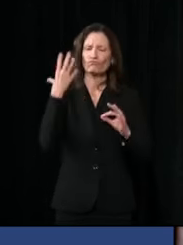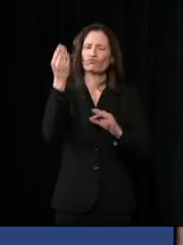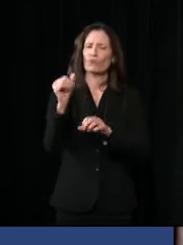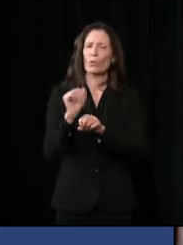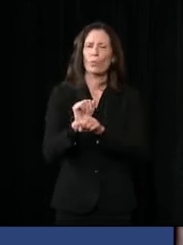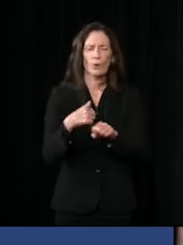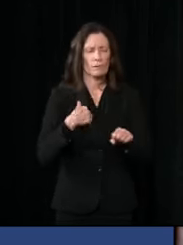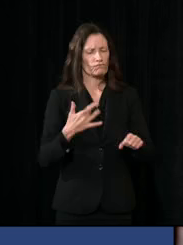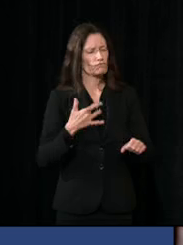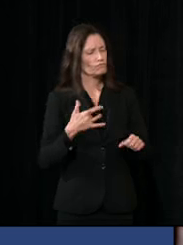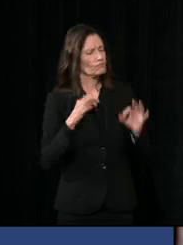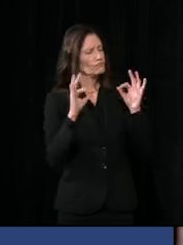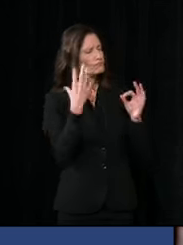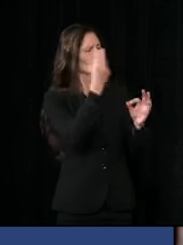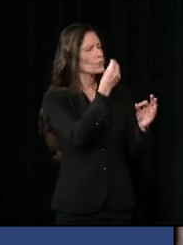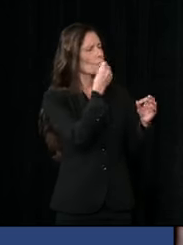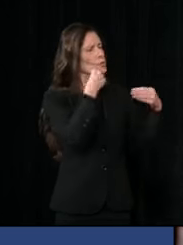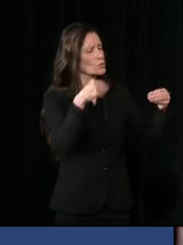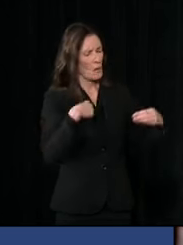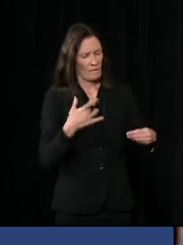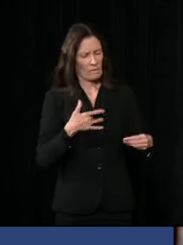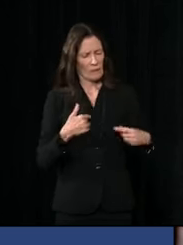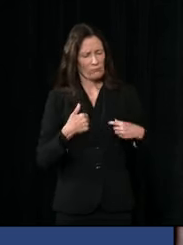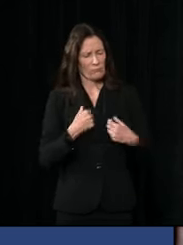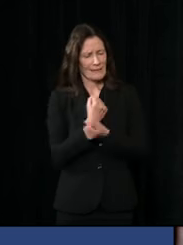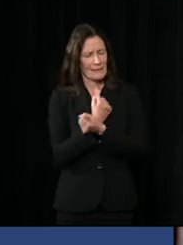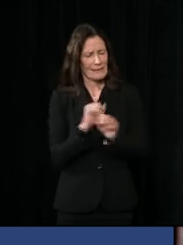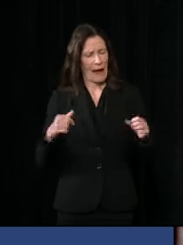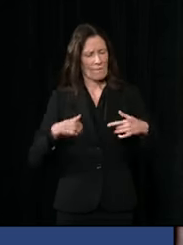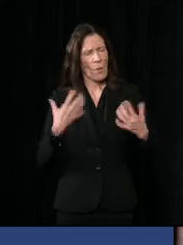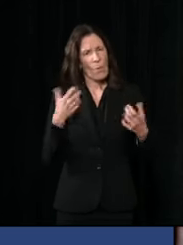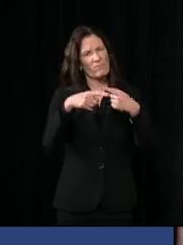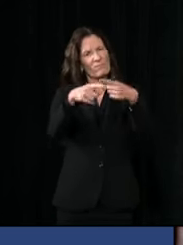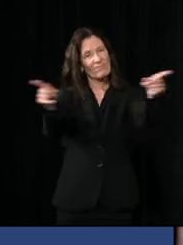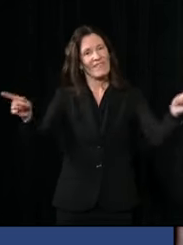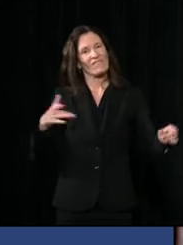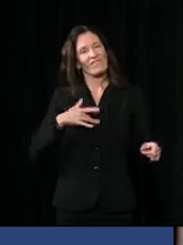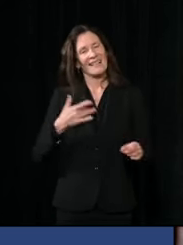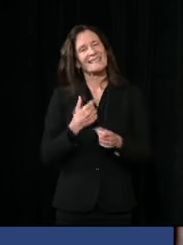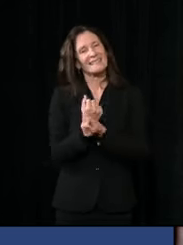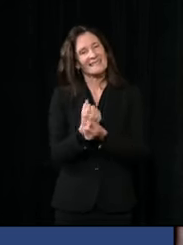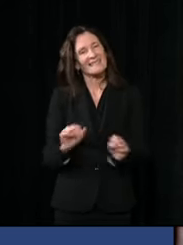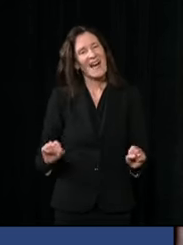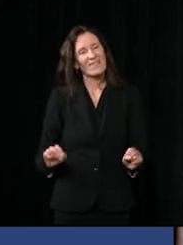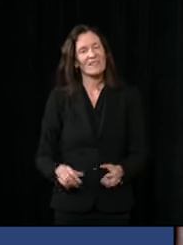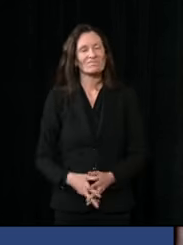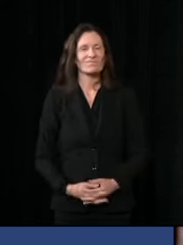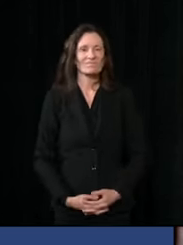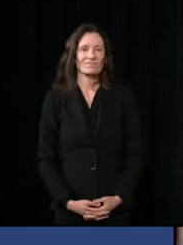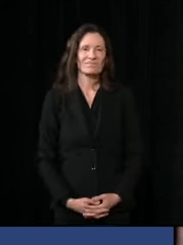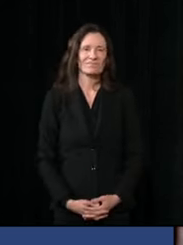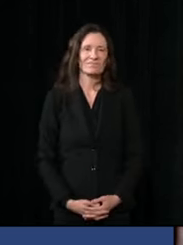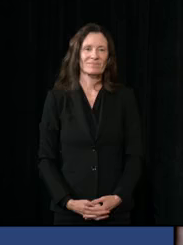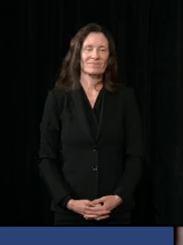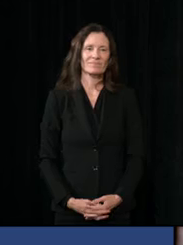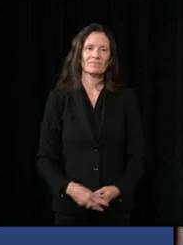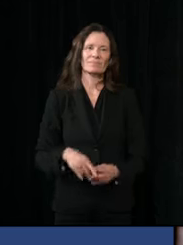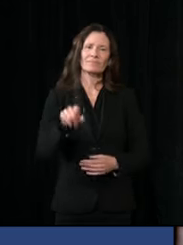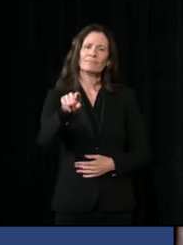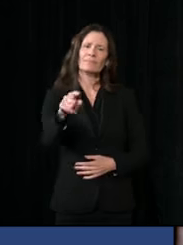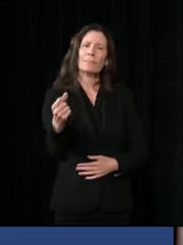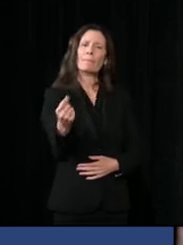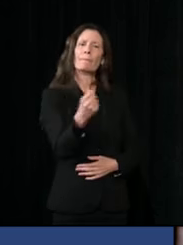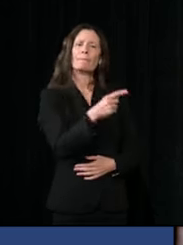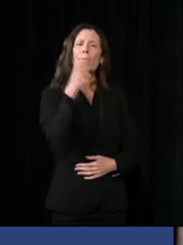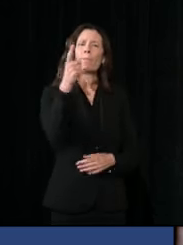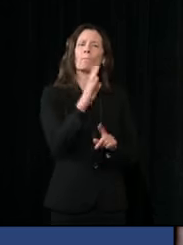From WBRE, we're told the board of the Mohegan Sun Arena in Wilkes-Barre Township will vote on whether to approve a